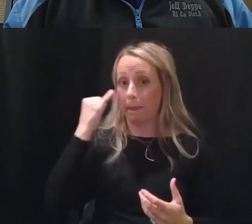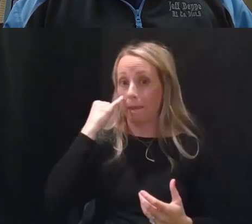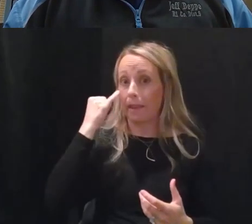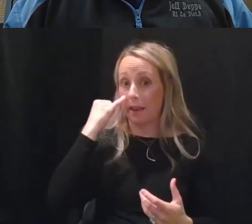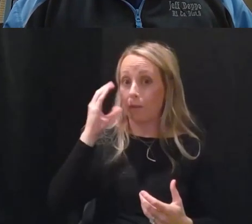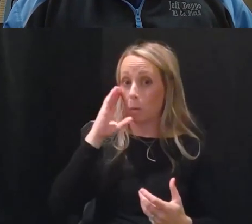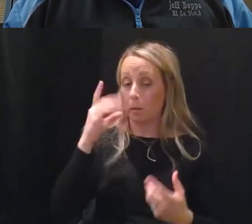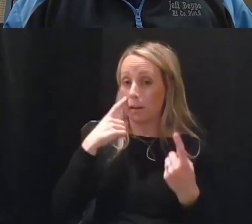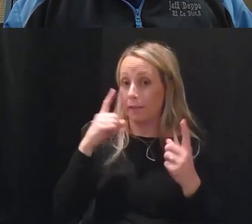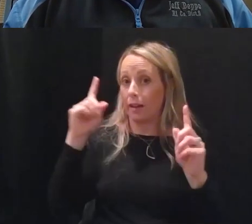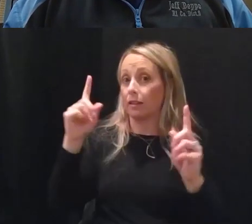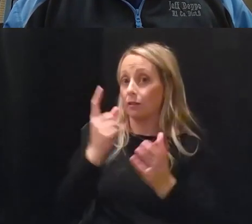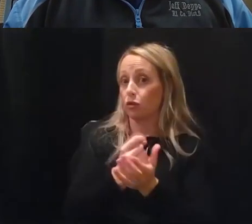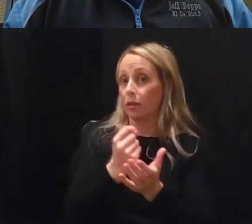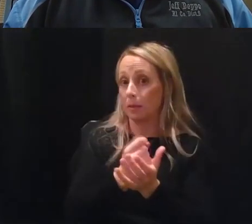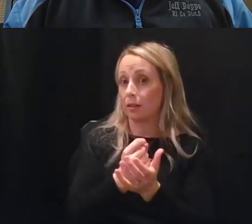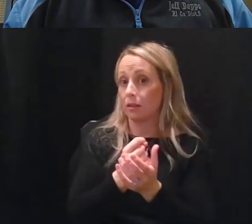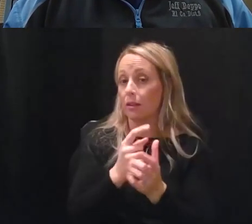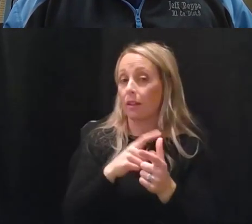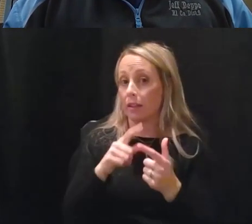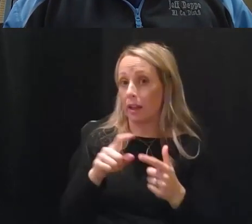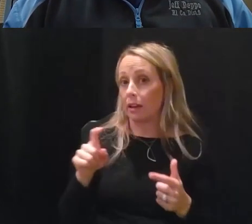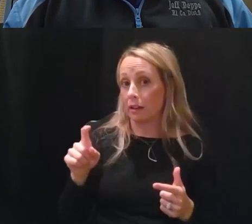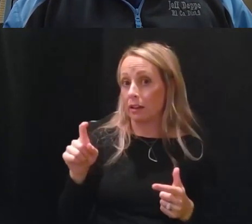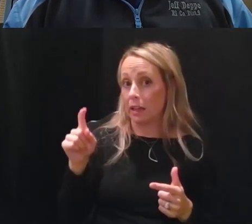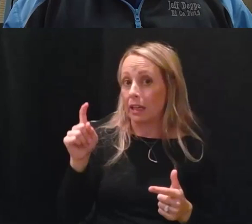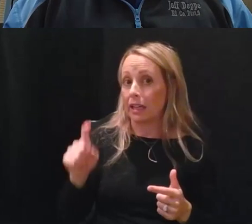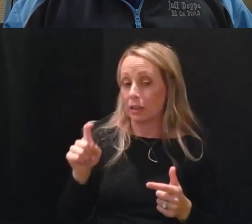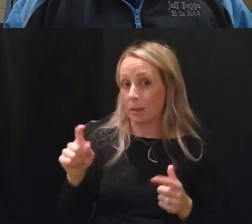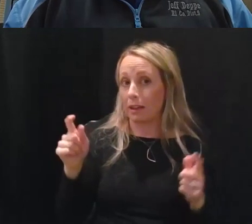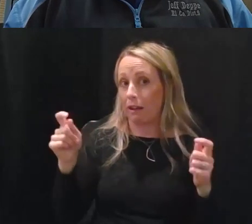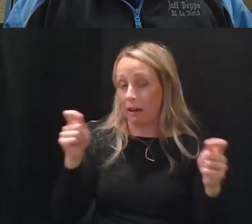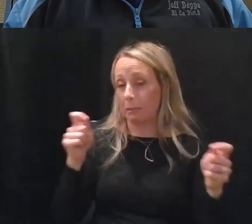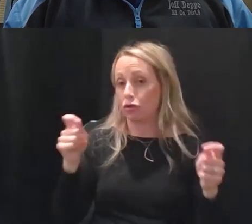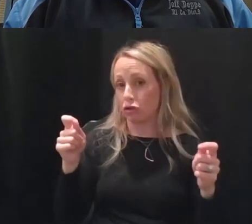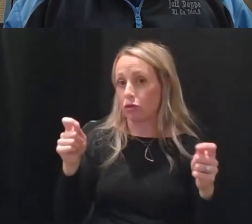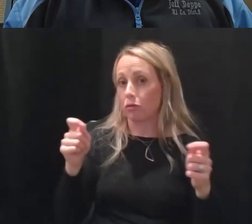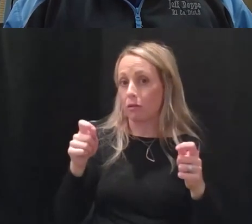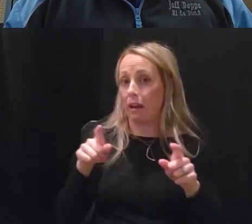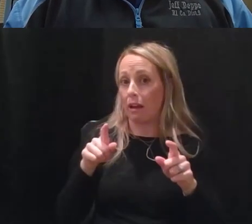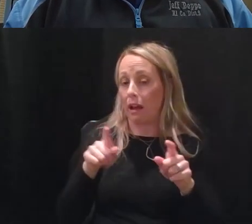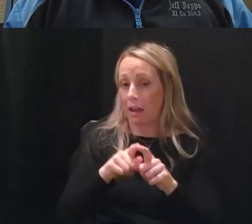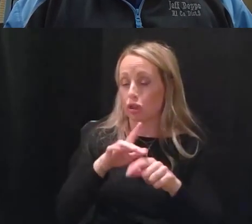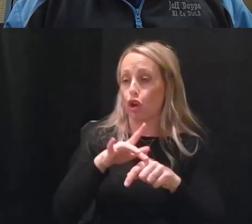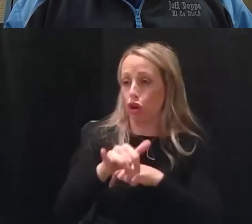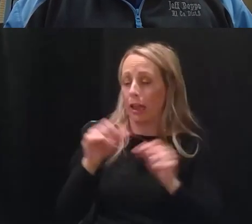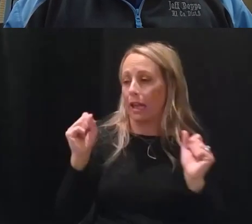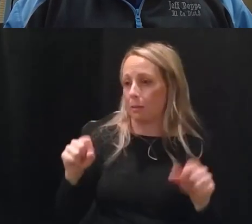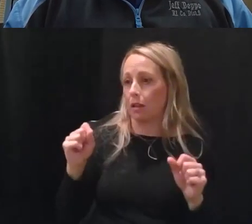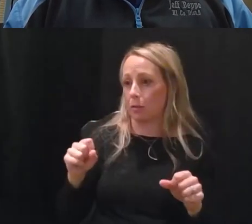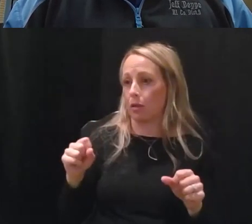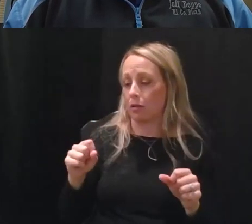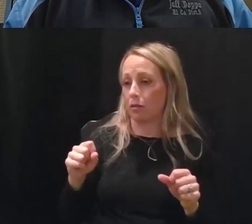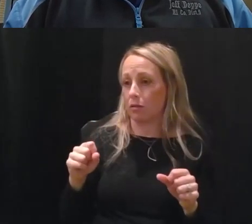effective treatment, it needs to be administered as early as possible, preferably within